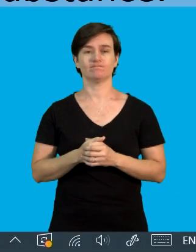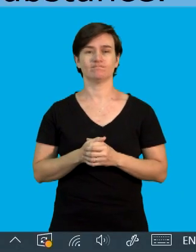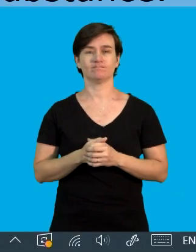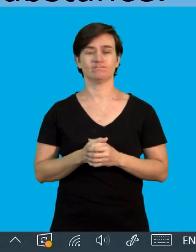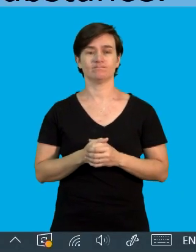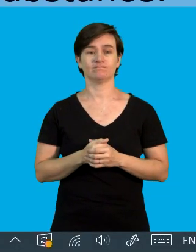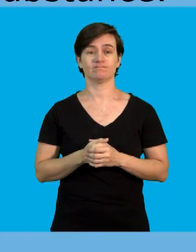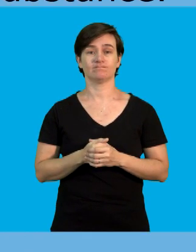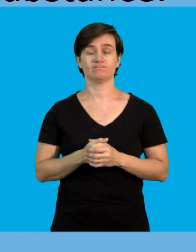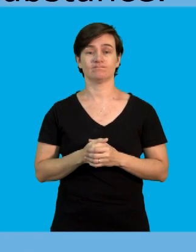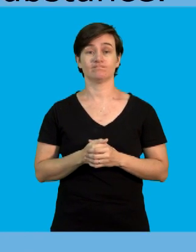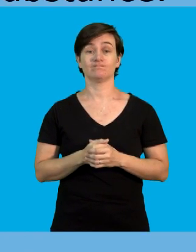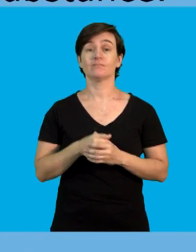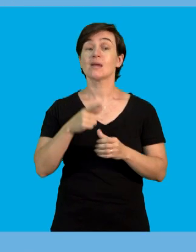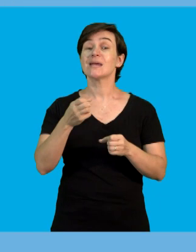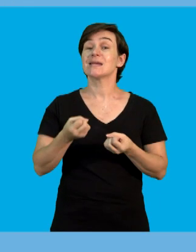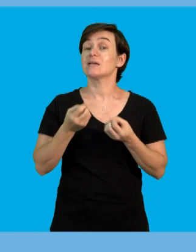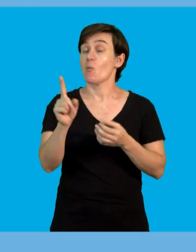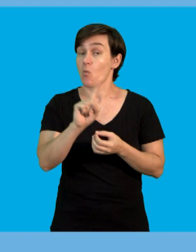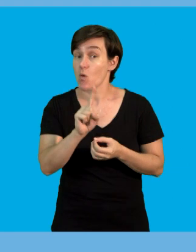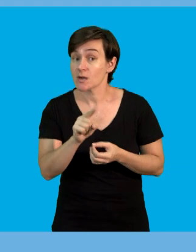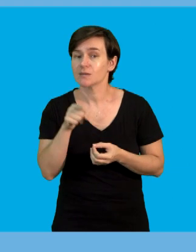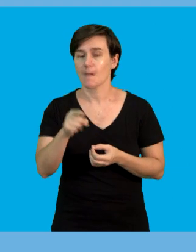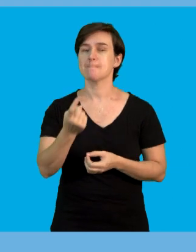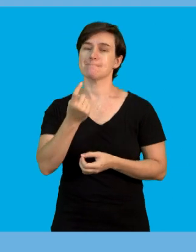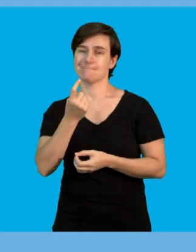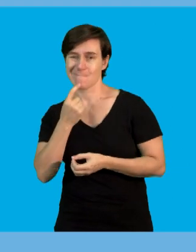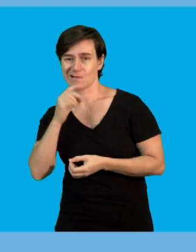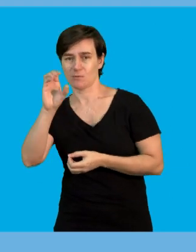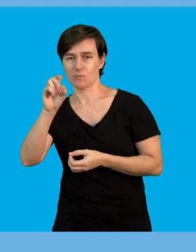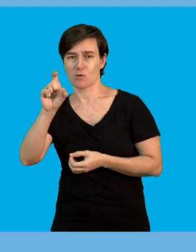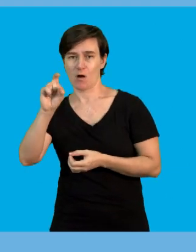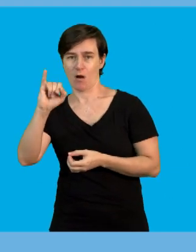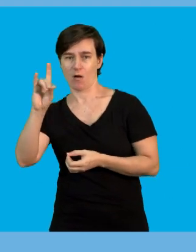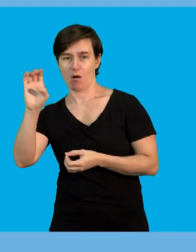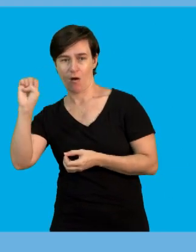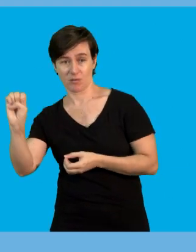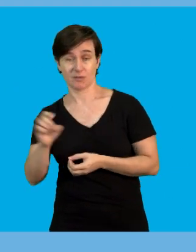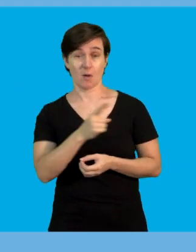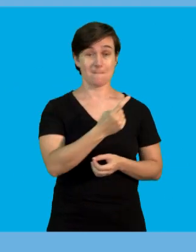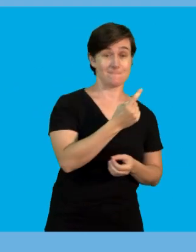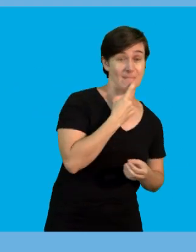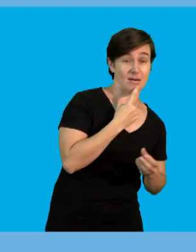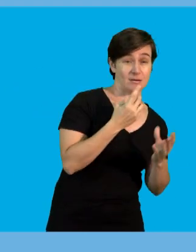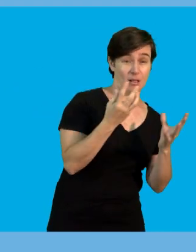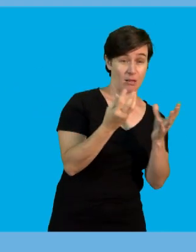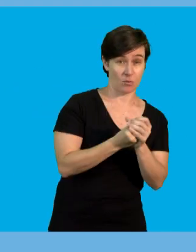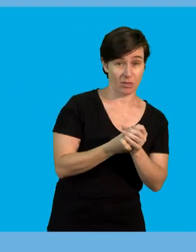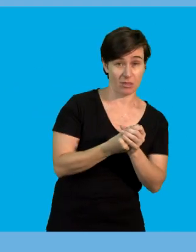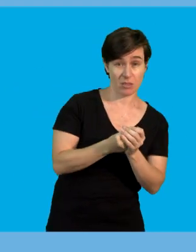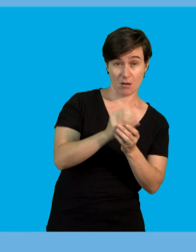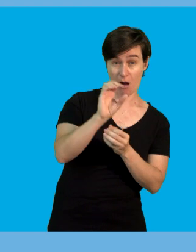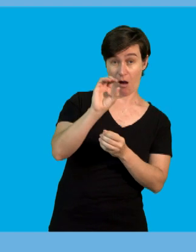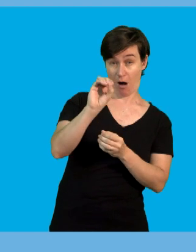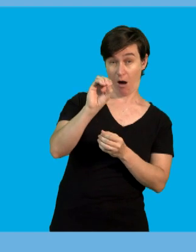So the reaction between a metal plus oxygen is going to give us the metal oxide, reacting to form